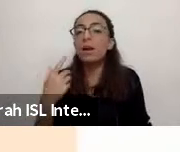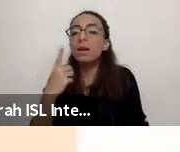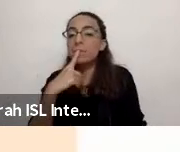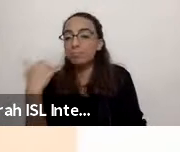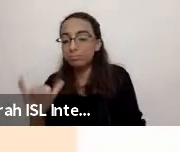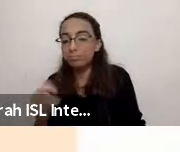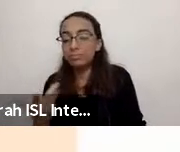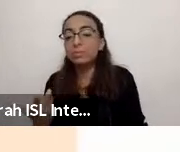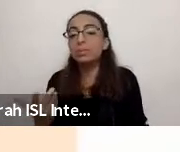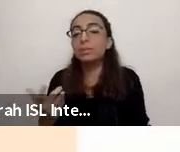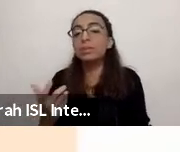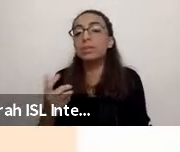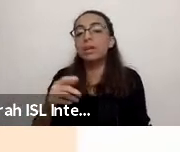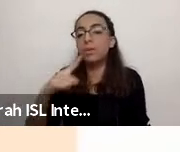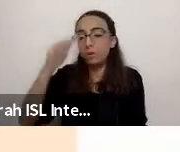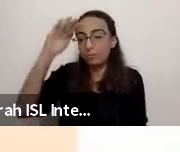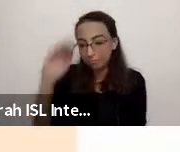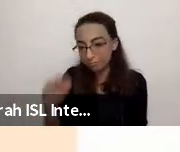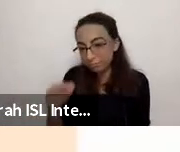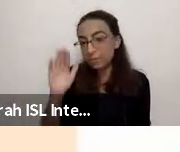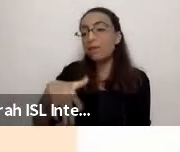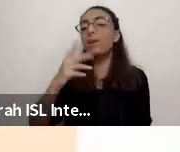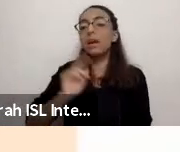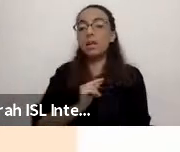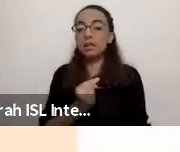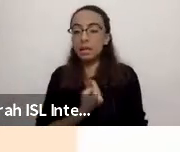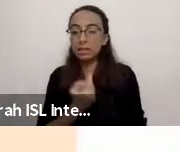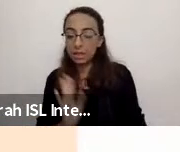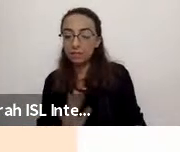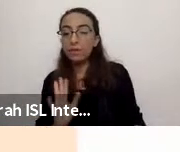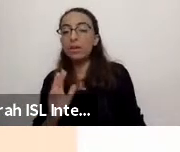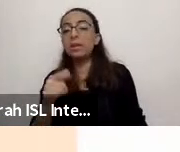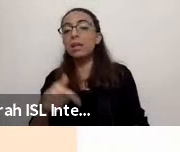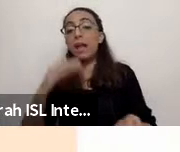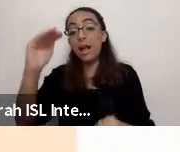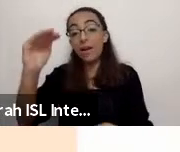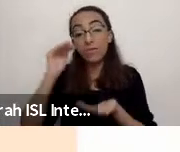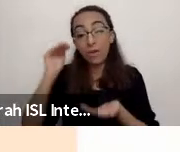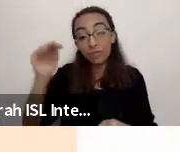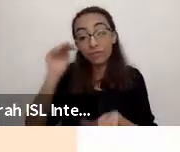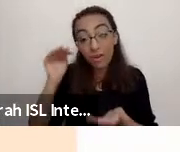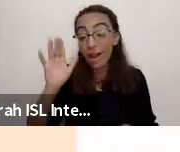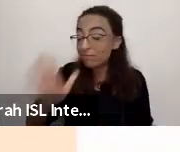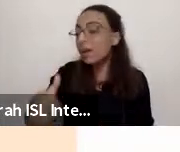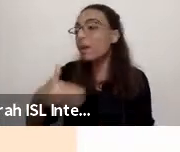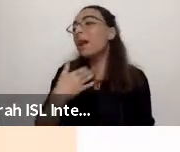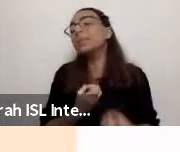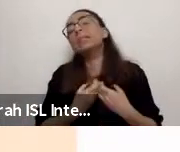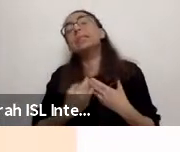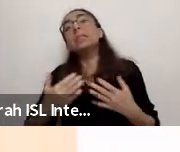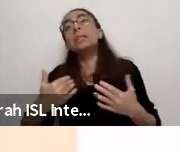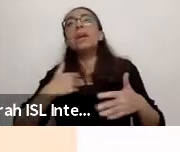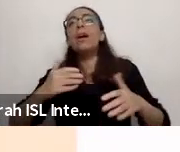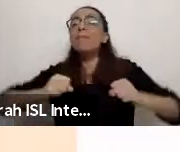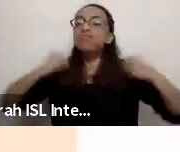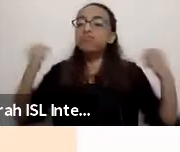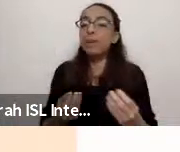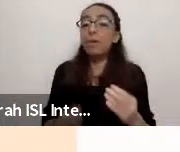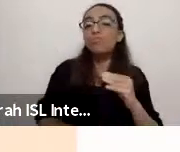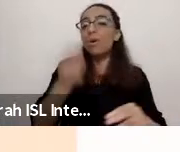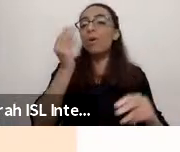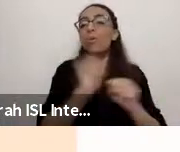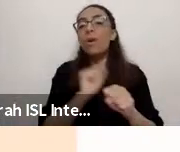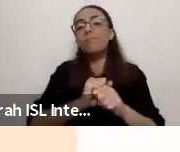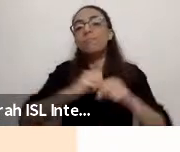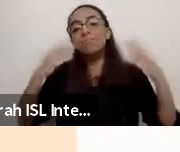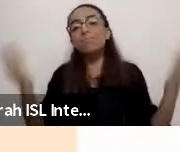Down syndrome, and dwarf community members working with us. And I guess awards like these are the true morale booster because they encourage us and inspire